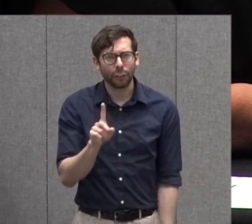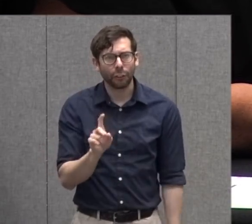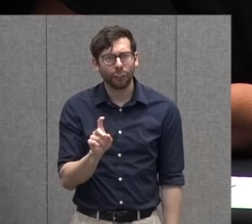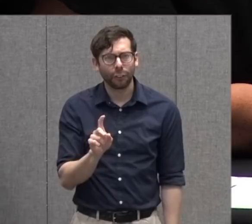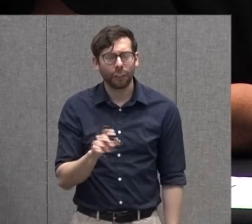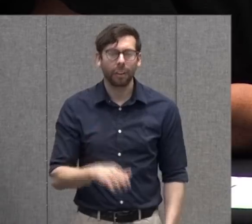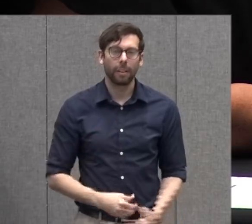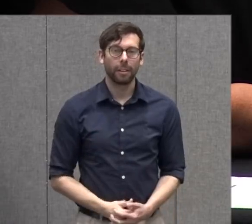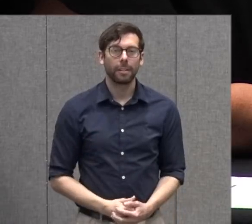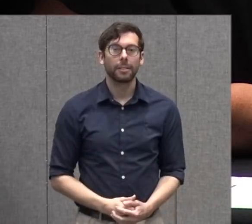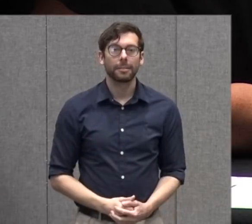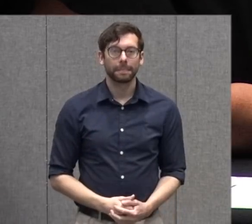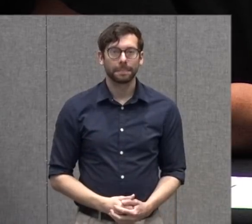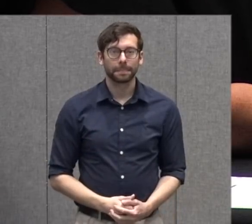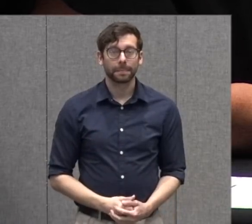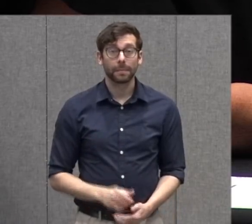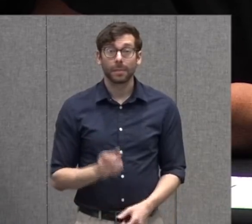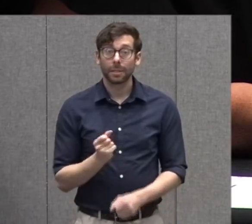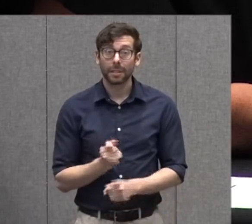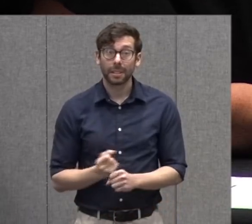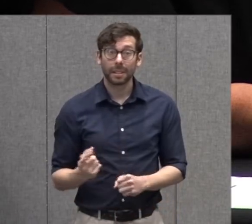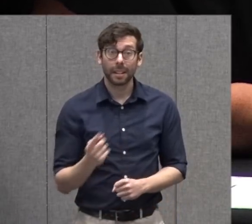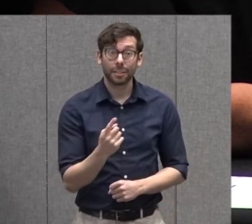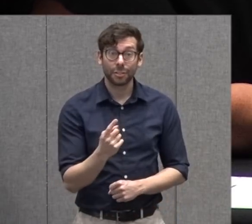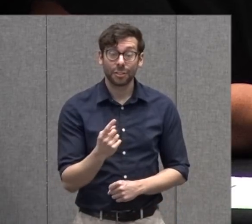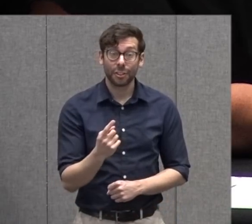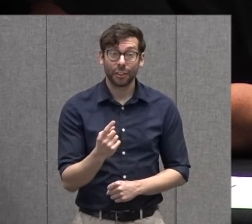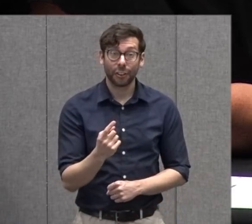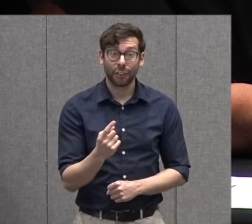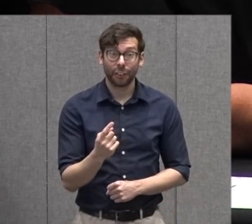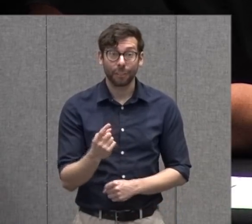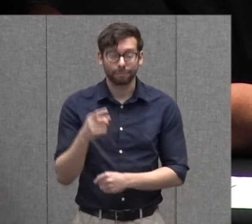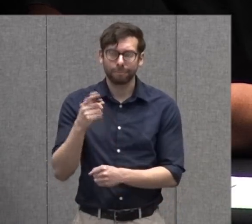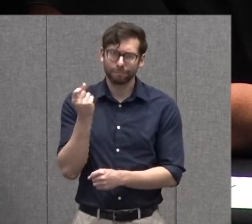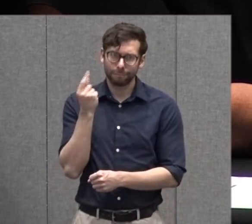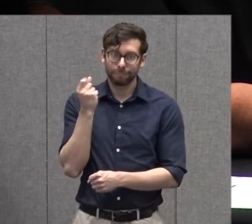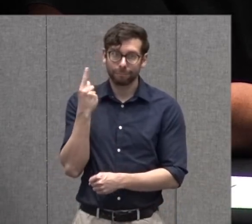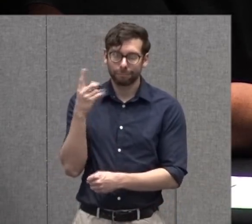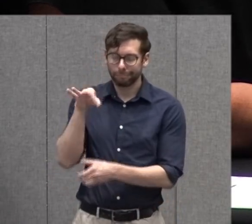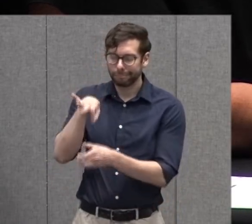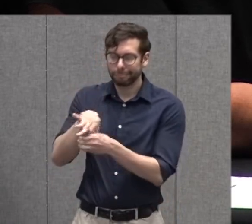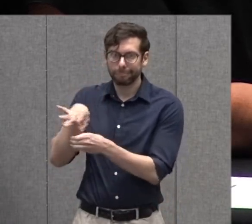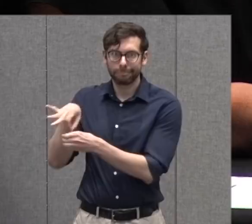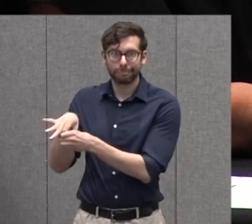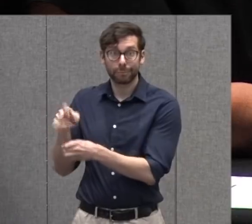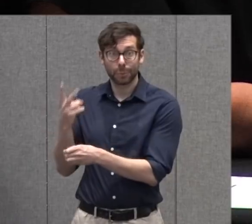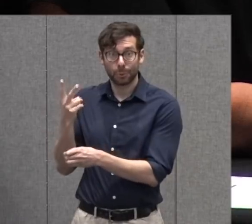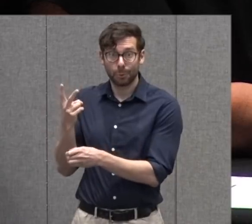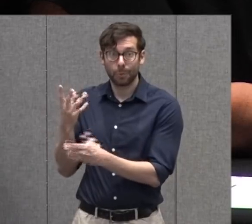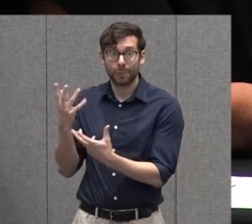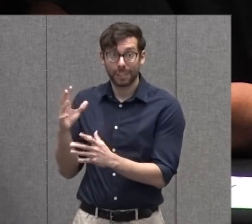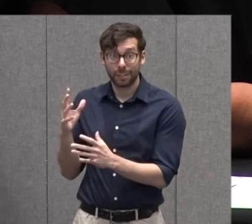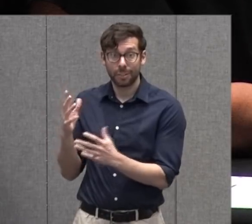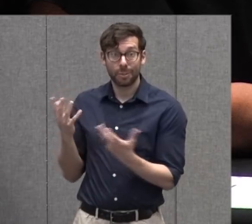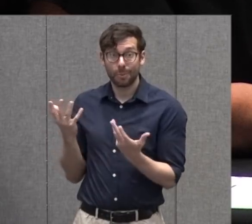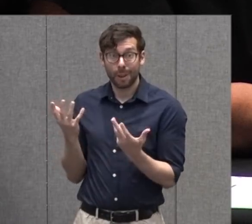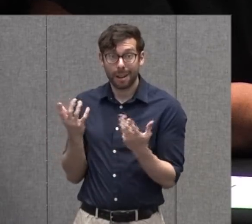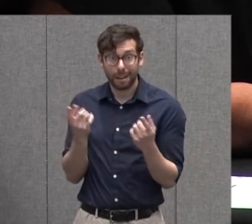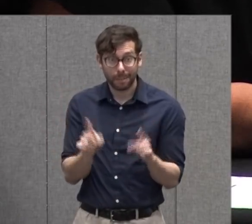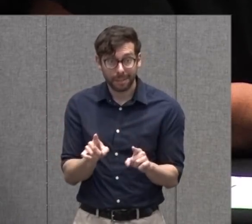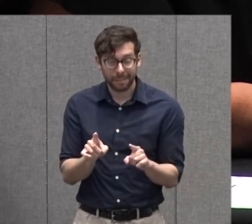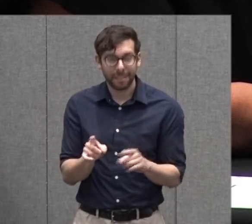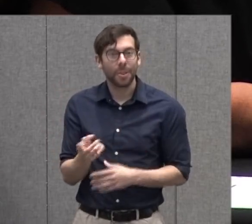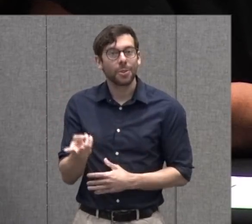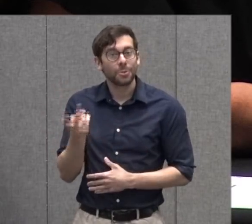The next year, the first year after he planted both seeds, what happened? 2